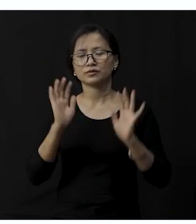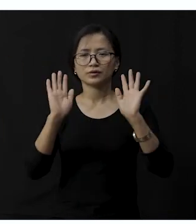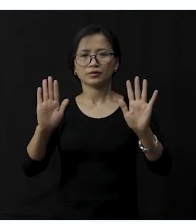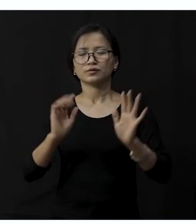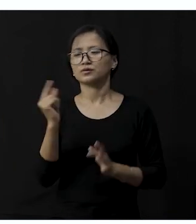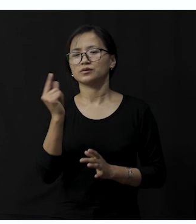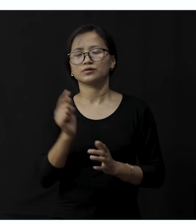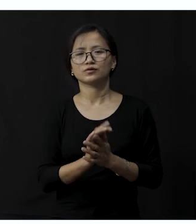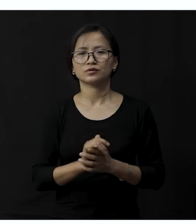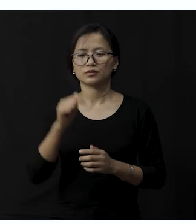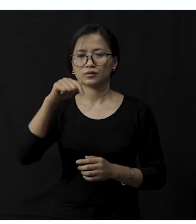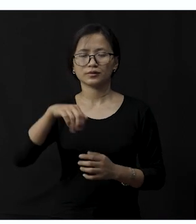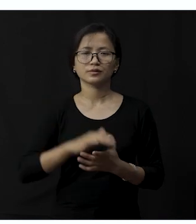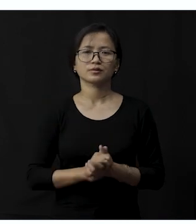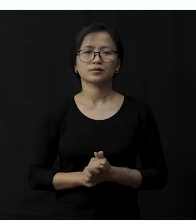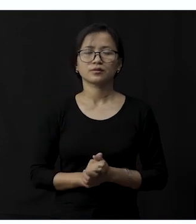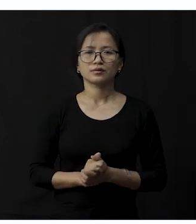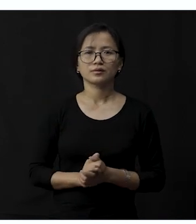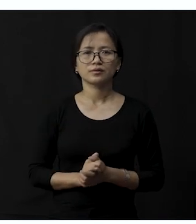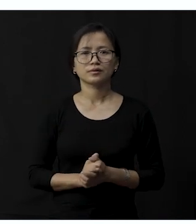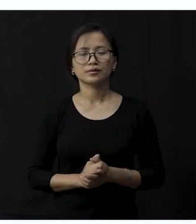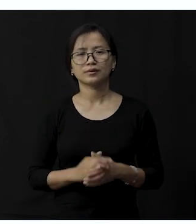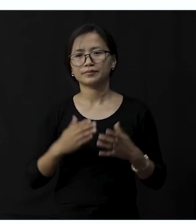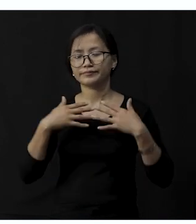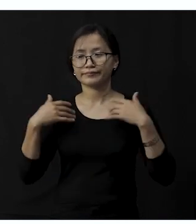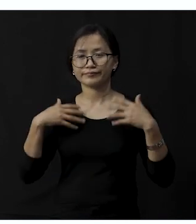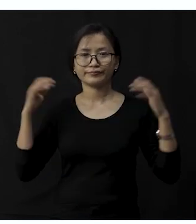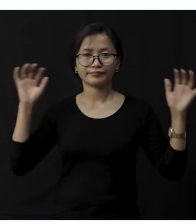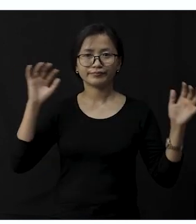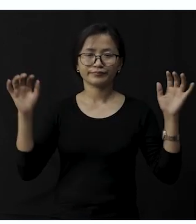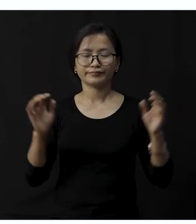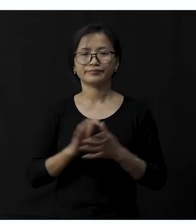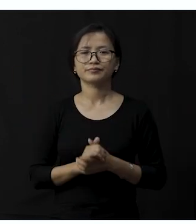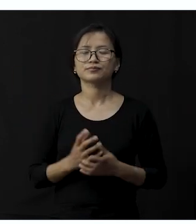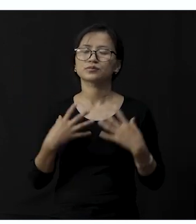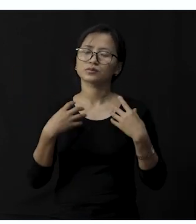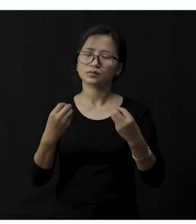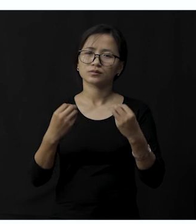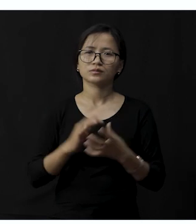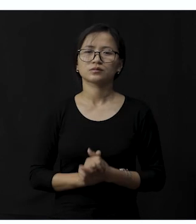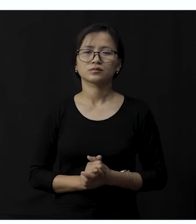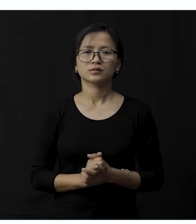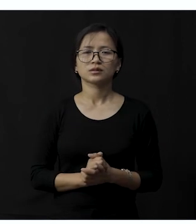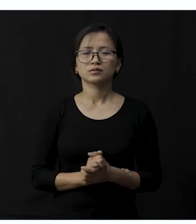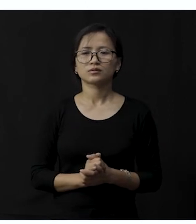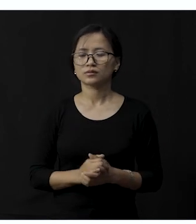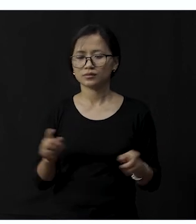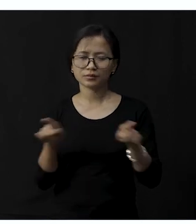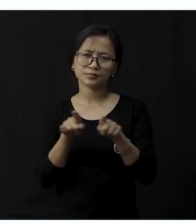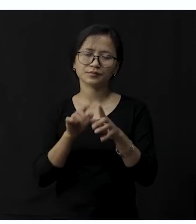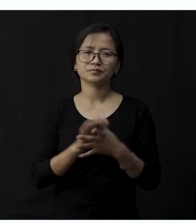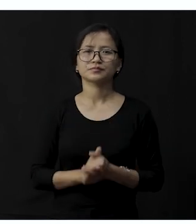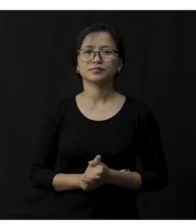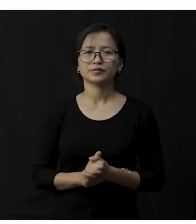I have used for this teddy. And you can, if you want to make the same, you